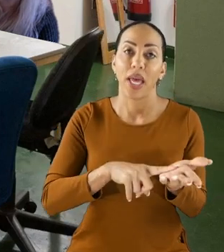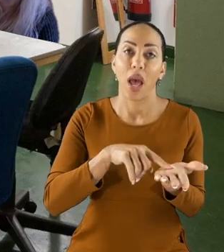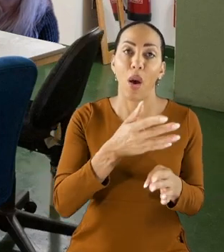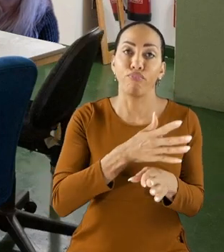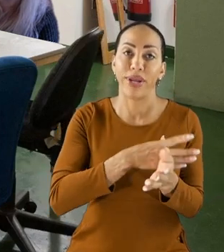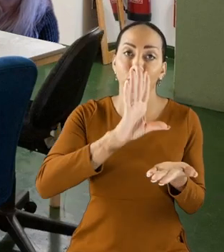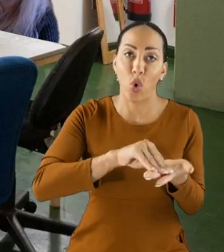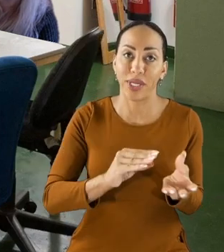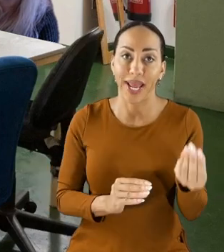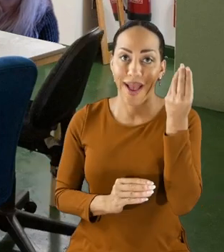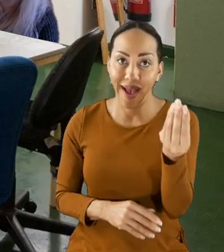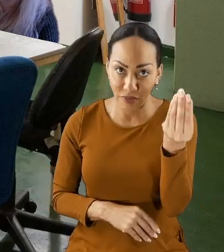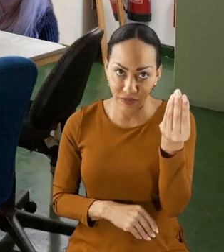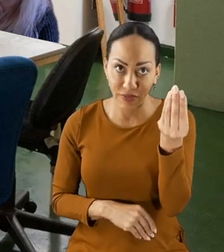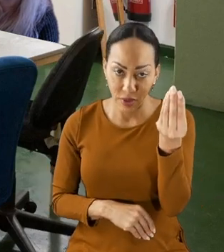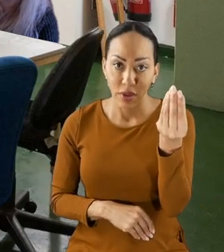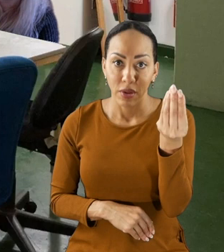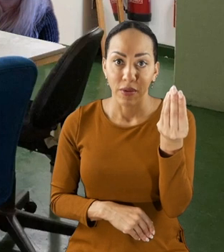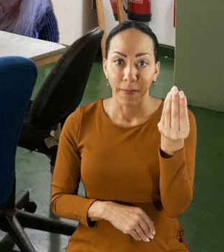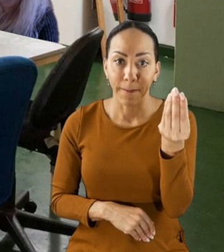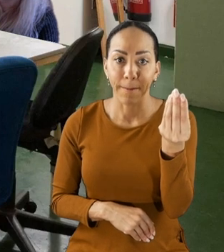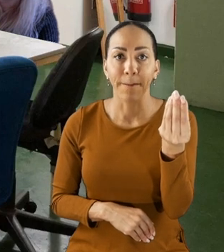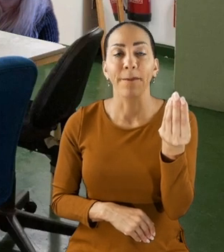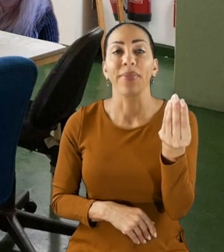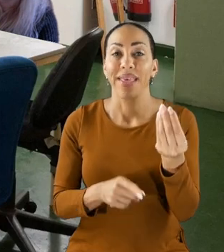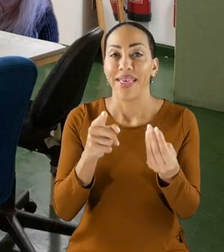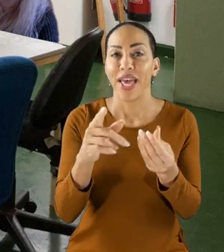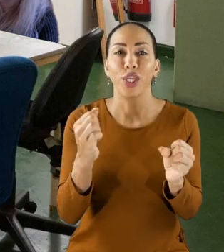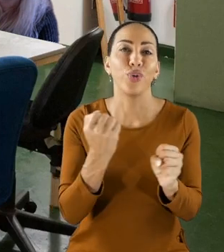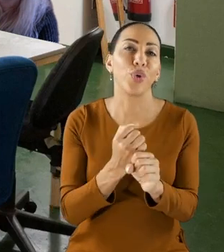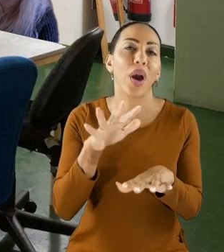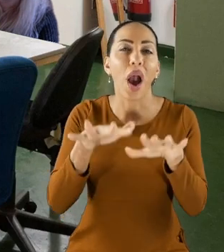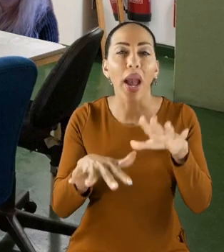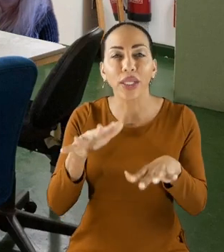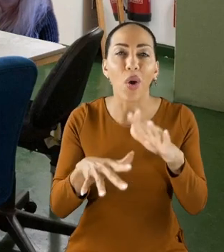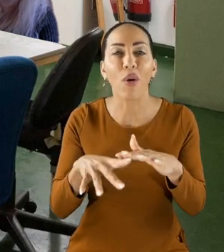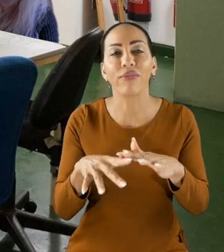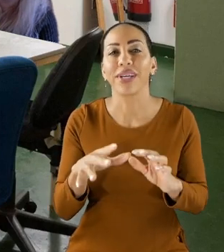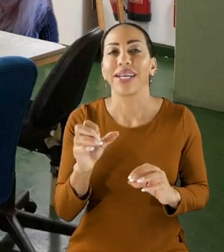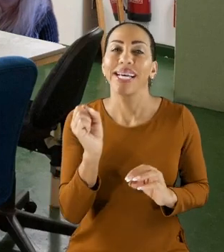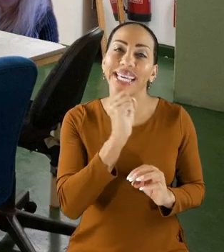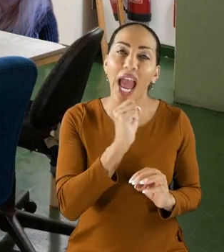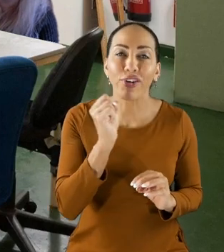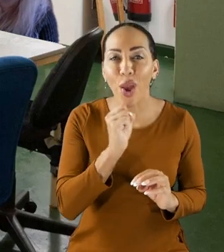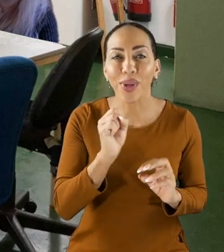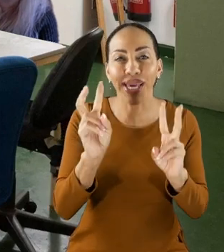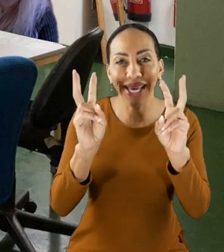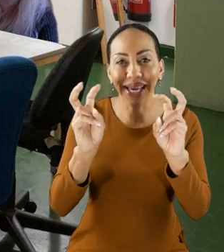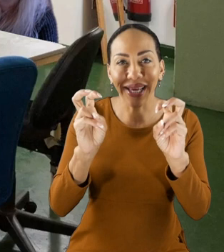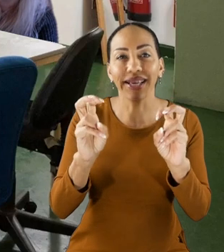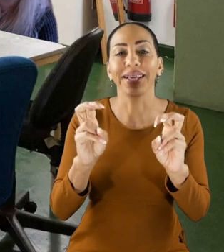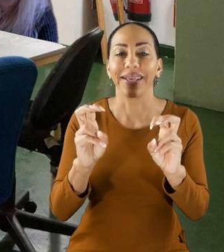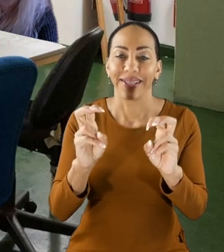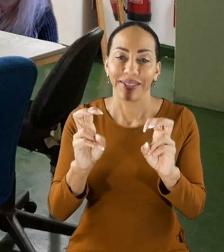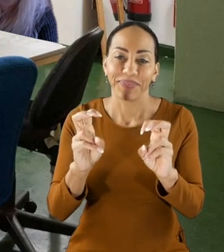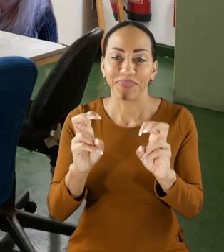pre-recording of her, and then you do a karaoke style that you see text. So